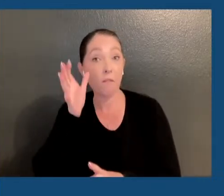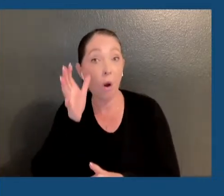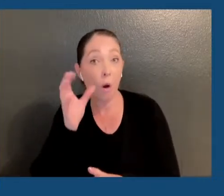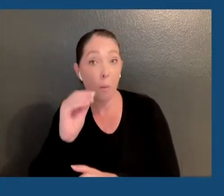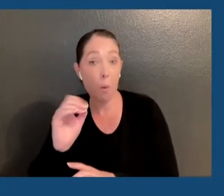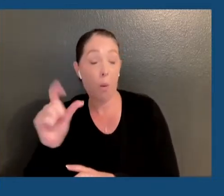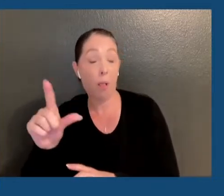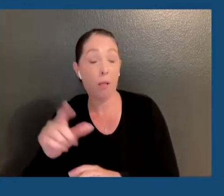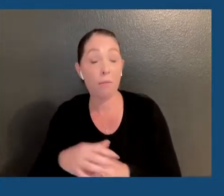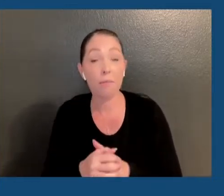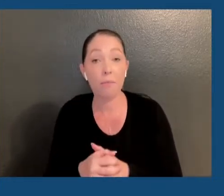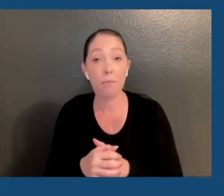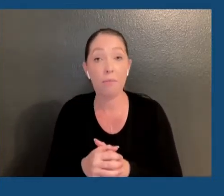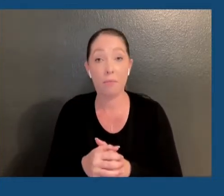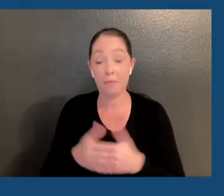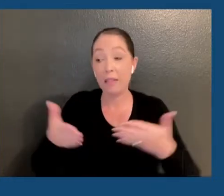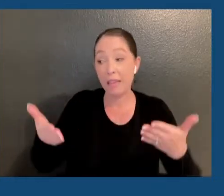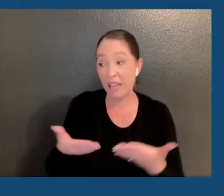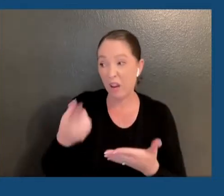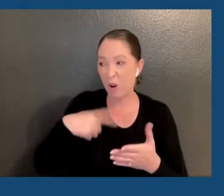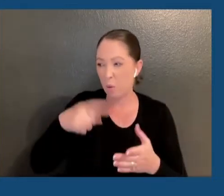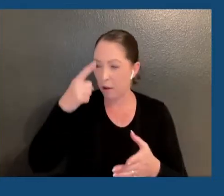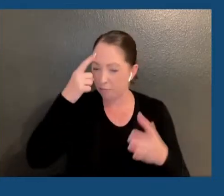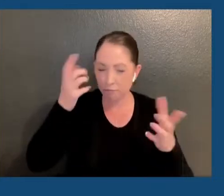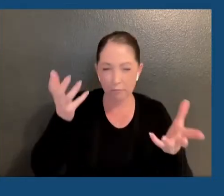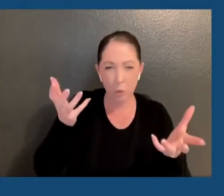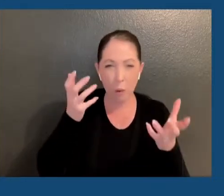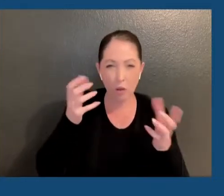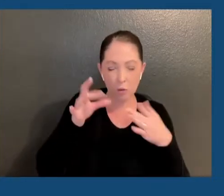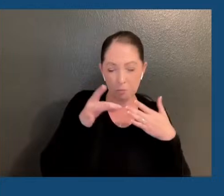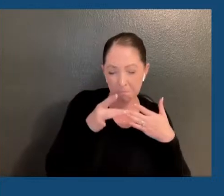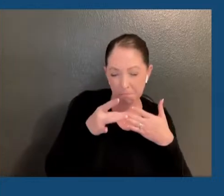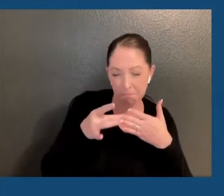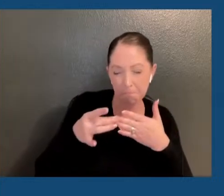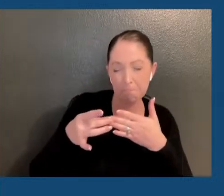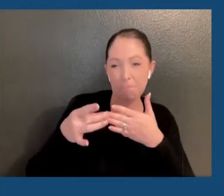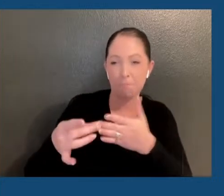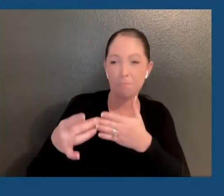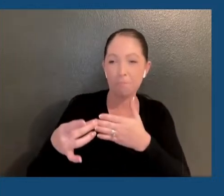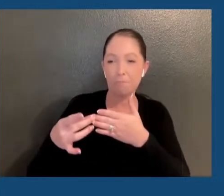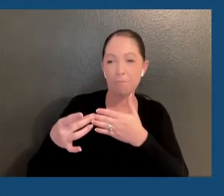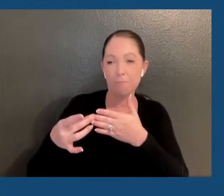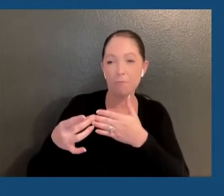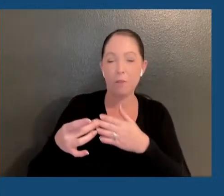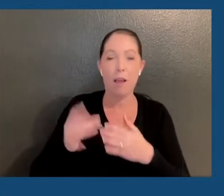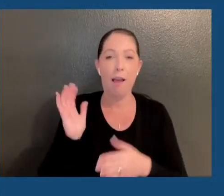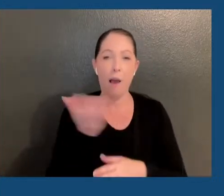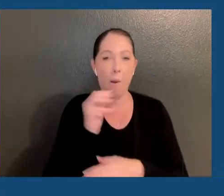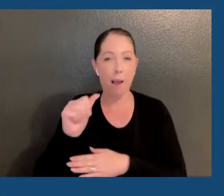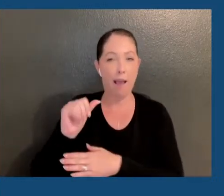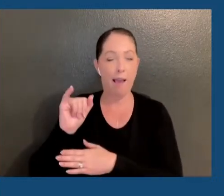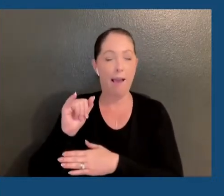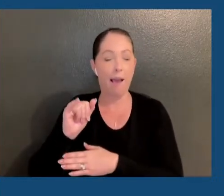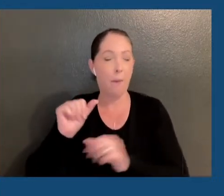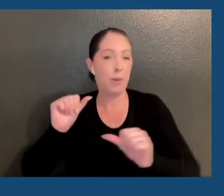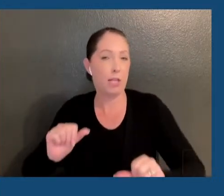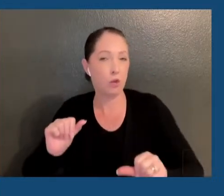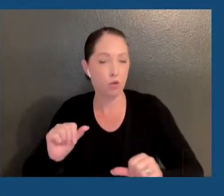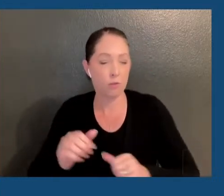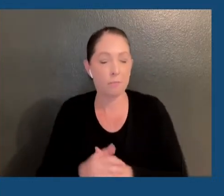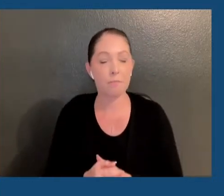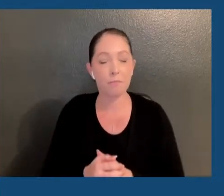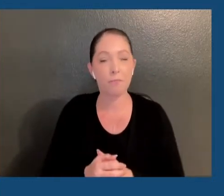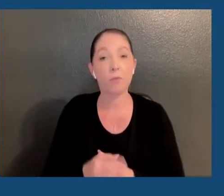are determined to lead the pack in harnessing AI's incredible potential. 2 years ago, we launched